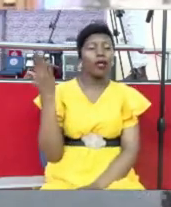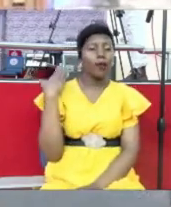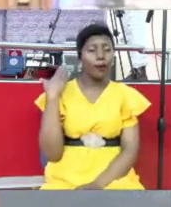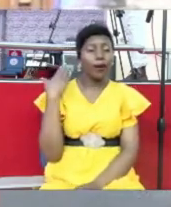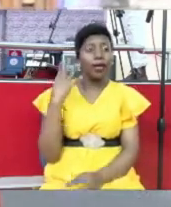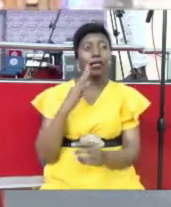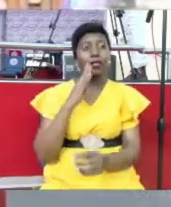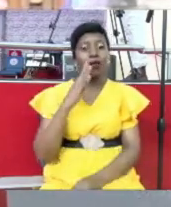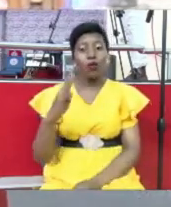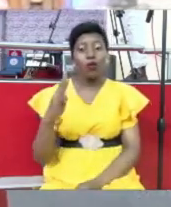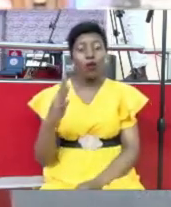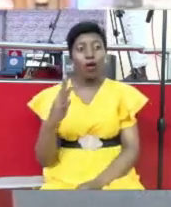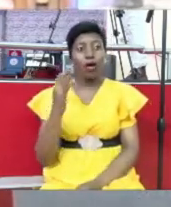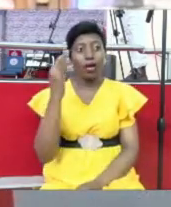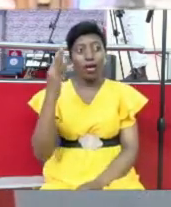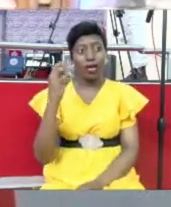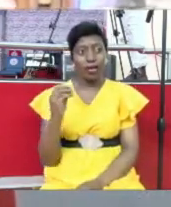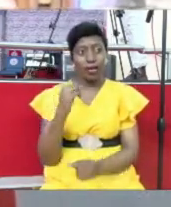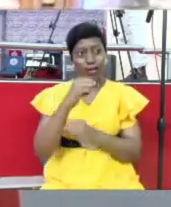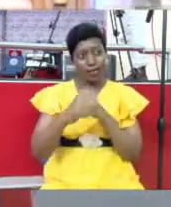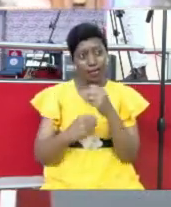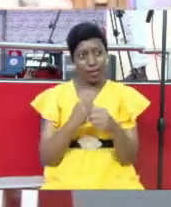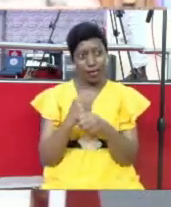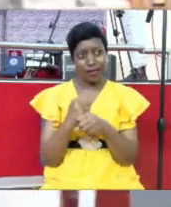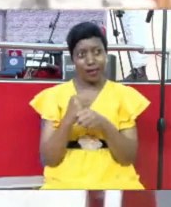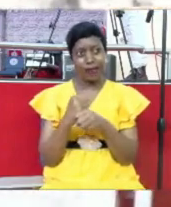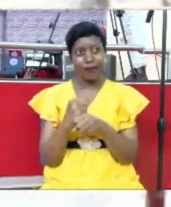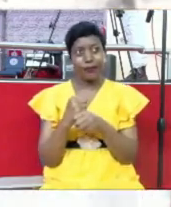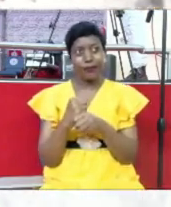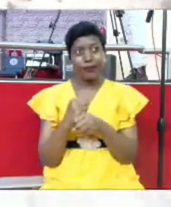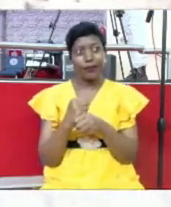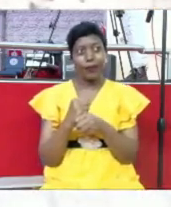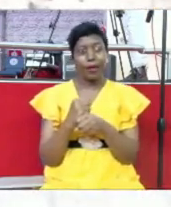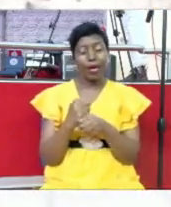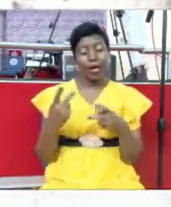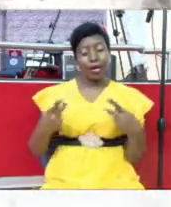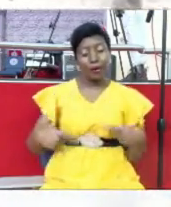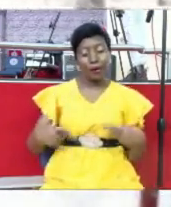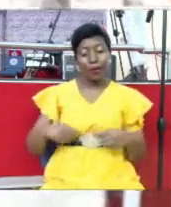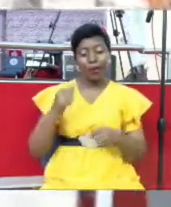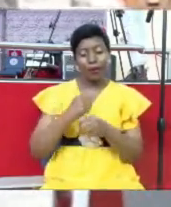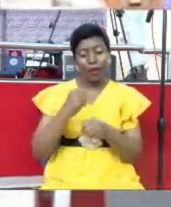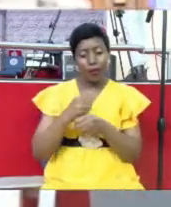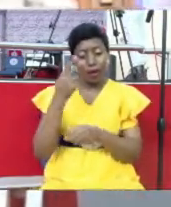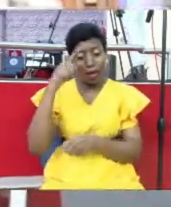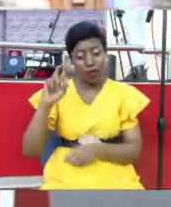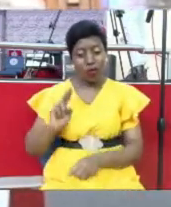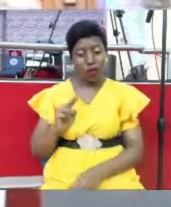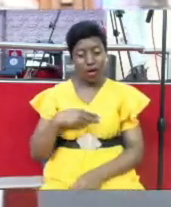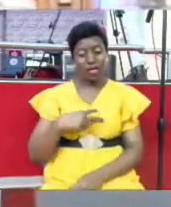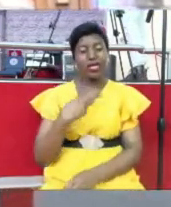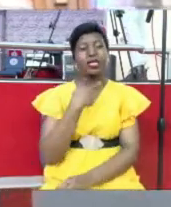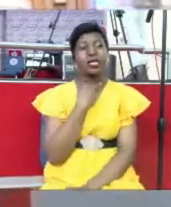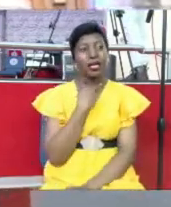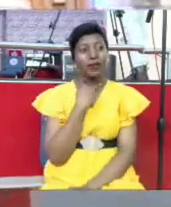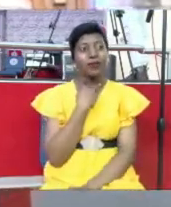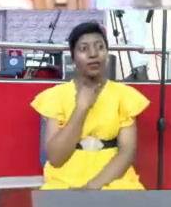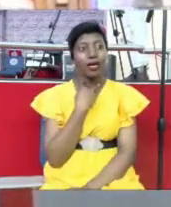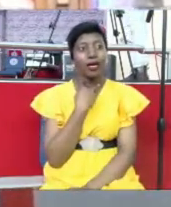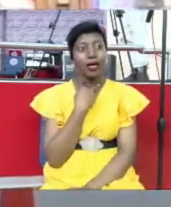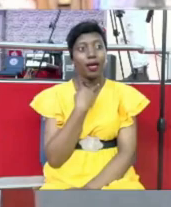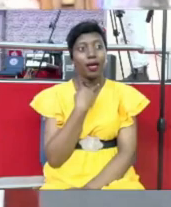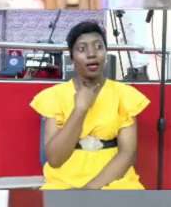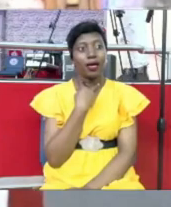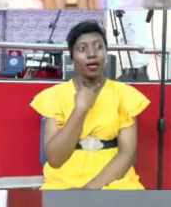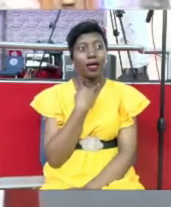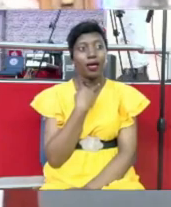430 tumekuwa na wao mateka. They have been working for us as slaves. wakitufanyia kazi kama mateka. What is